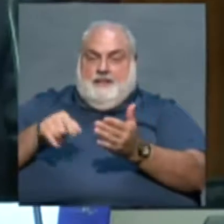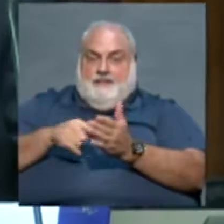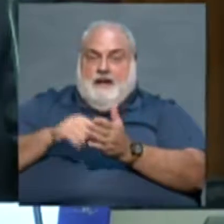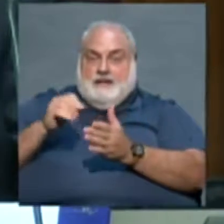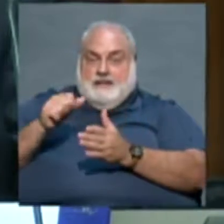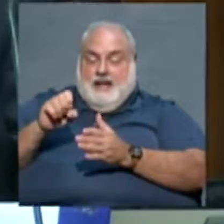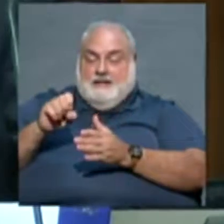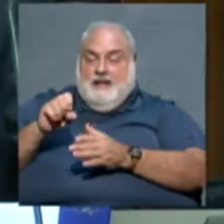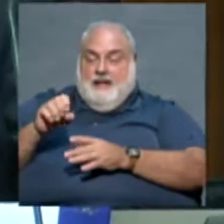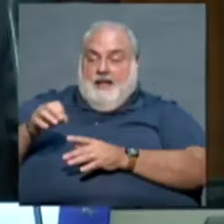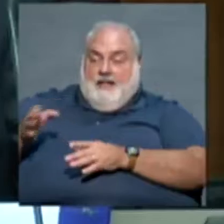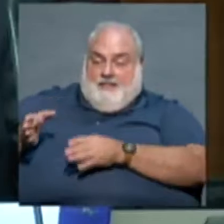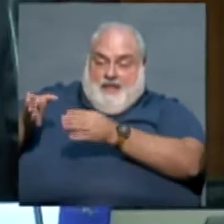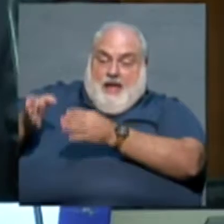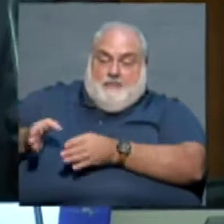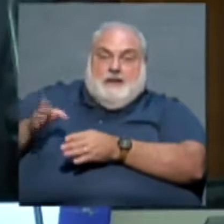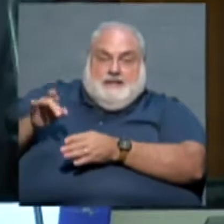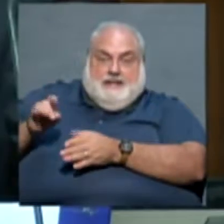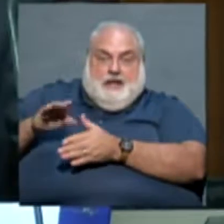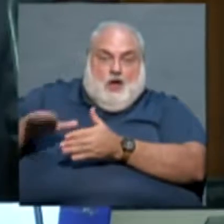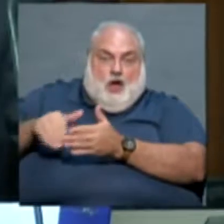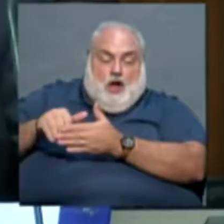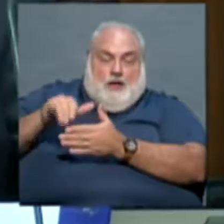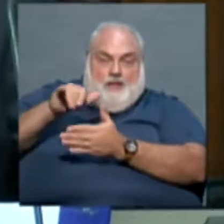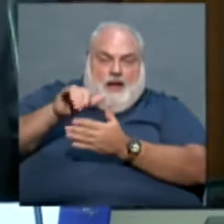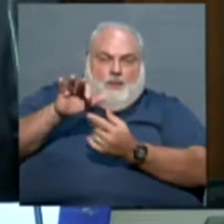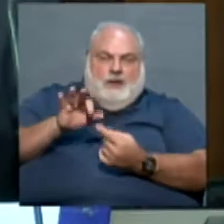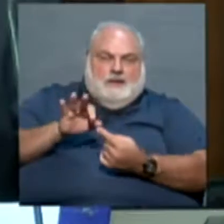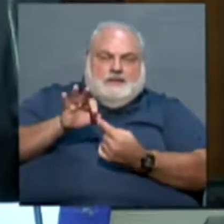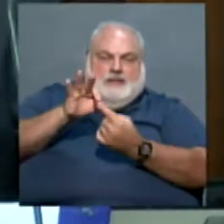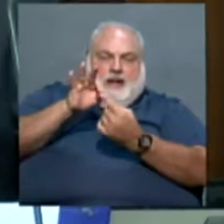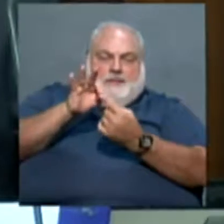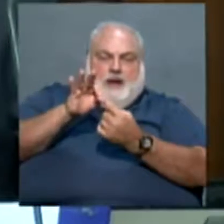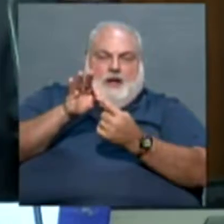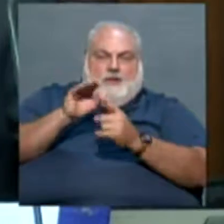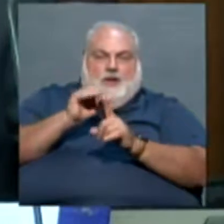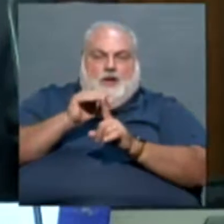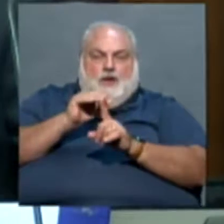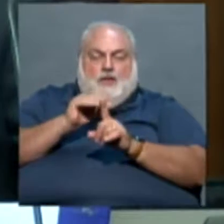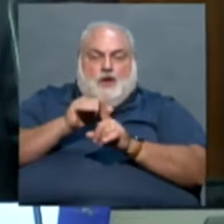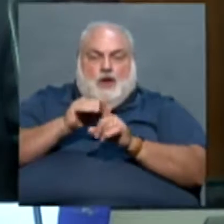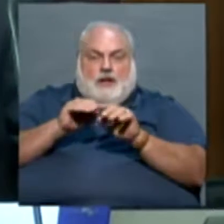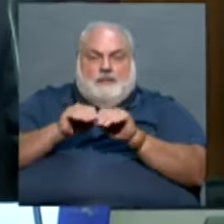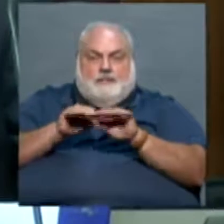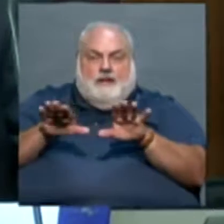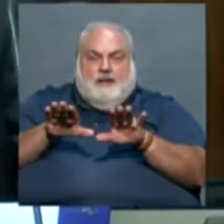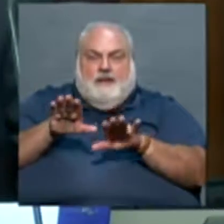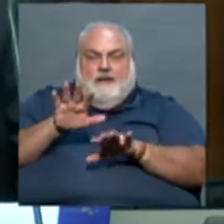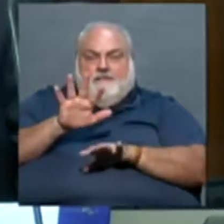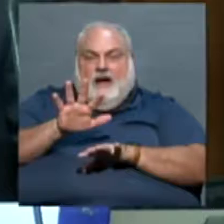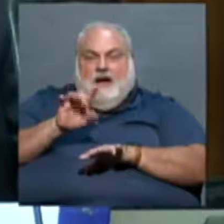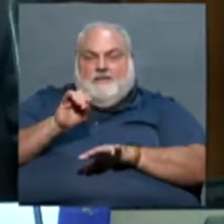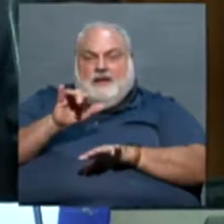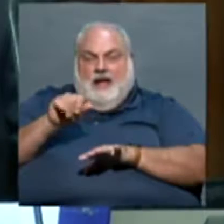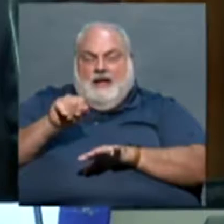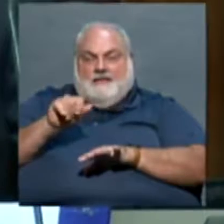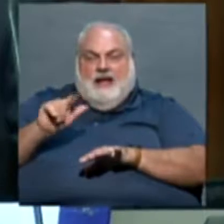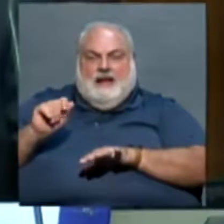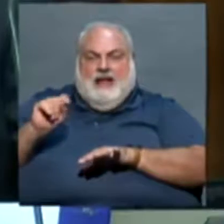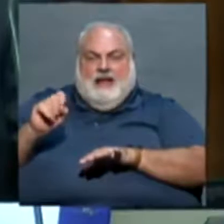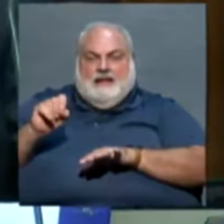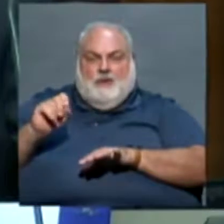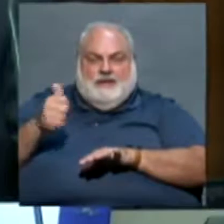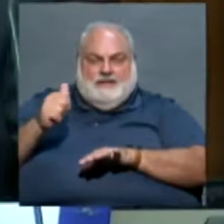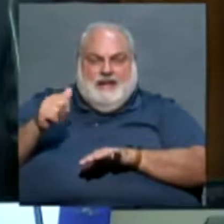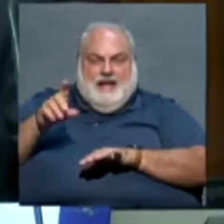applicant did all of that with the exception of the notice went out 5 days late. It went out 10 days before the